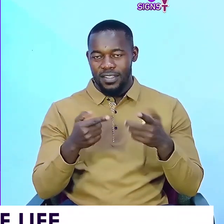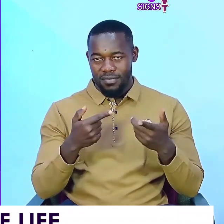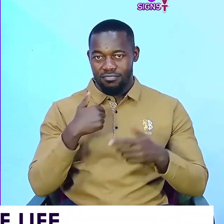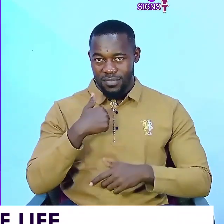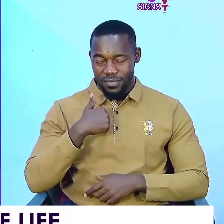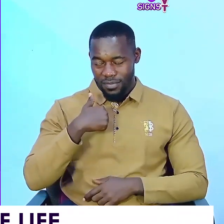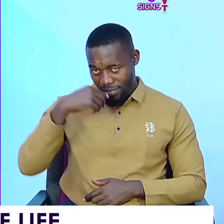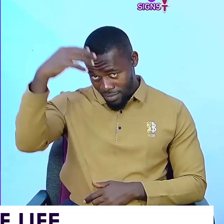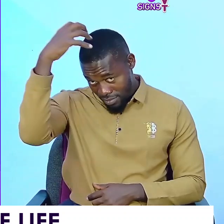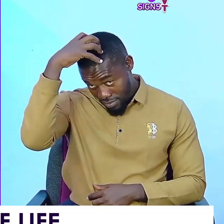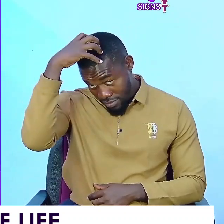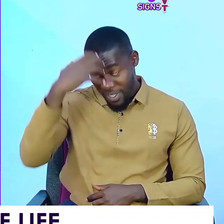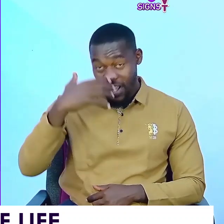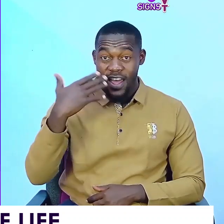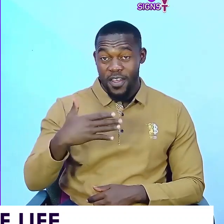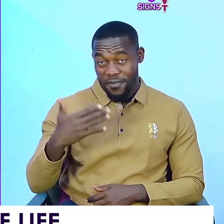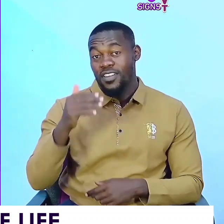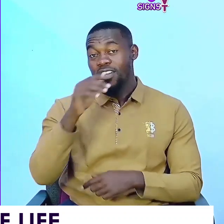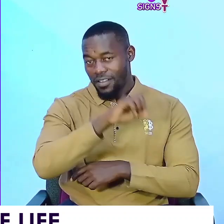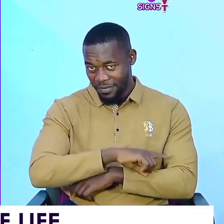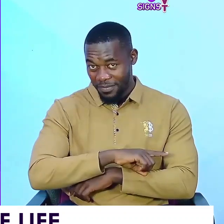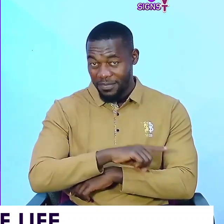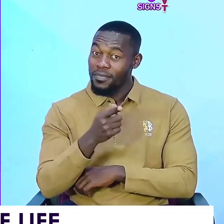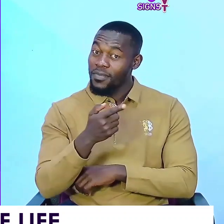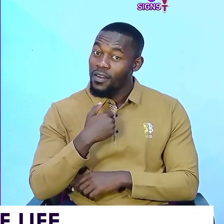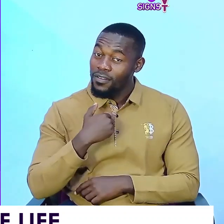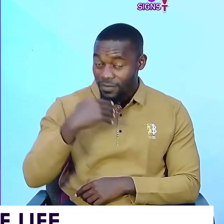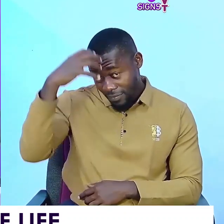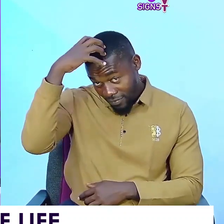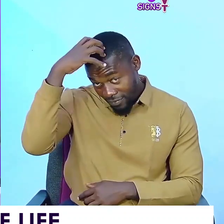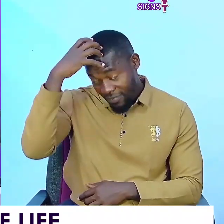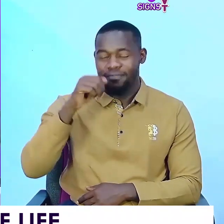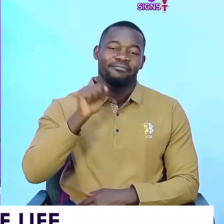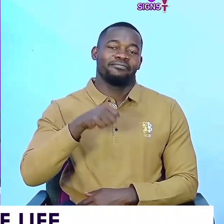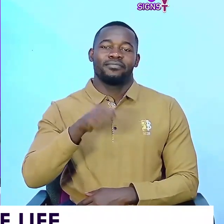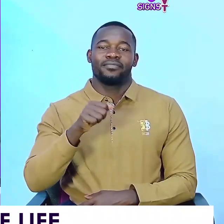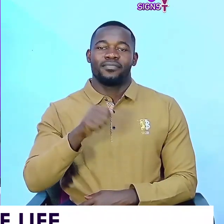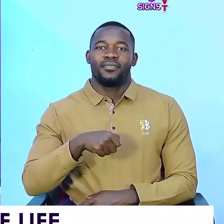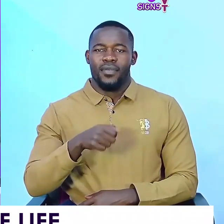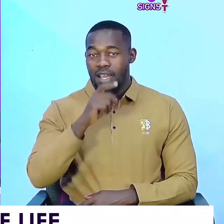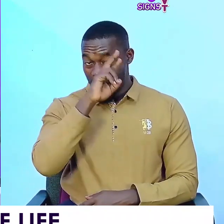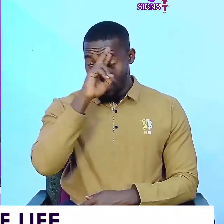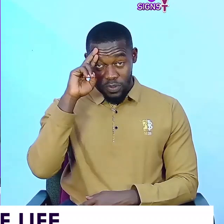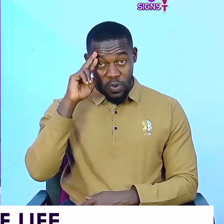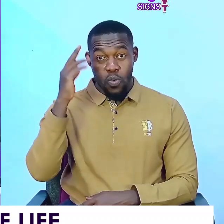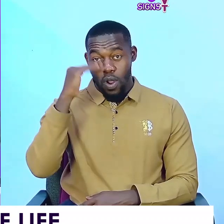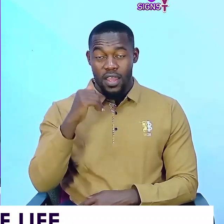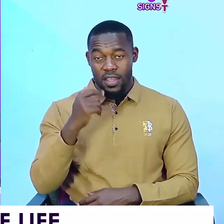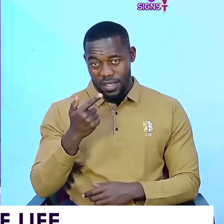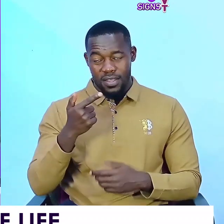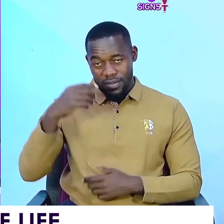hat, Lucy. Sure. Yeah. Do you have a hat on? Yeah, I do. Okay. There's a reason why we are putting on